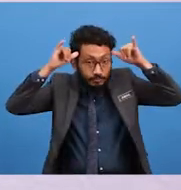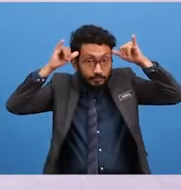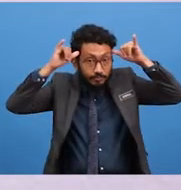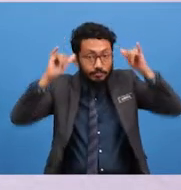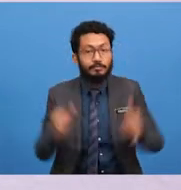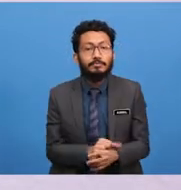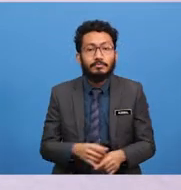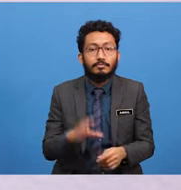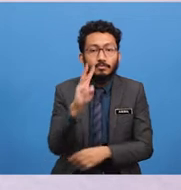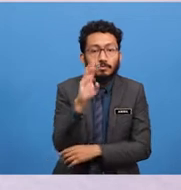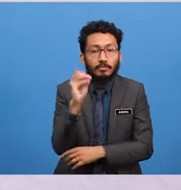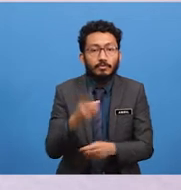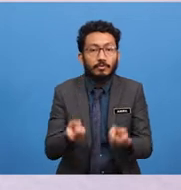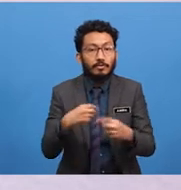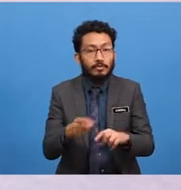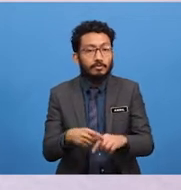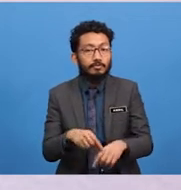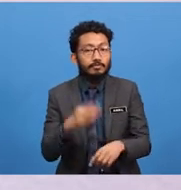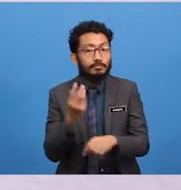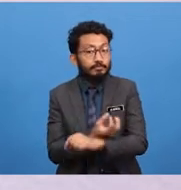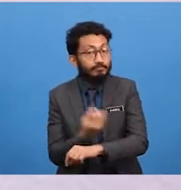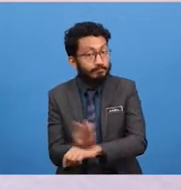and wool comes from sheep.